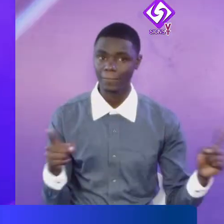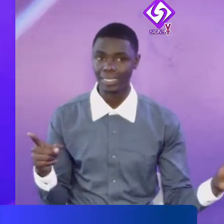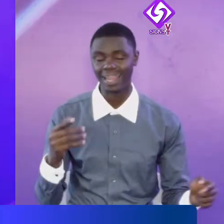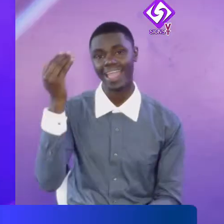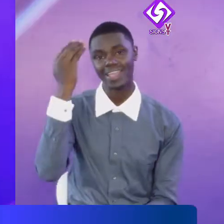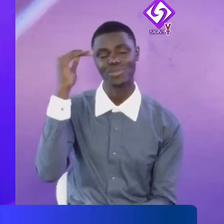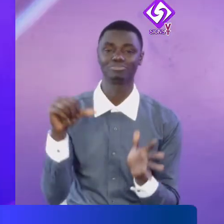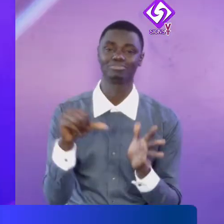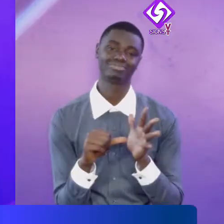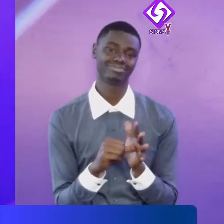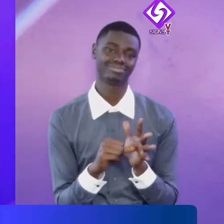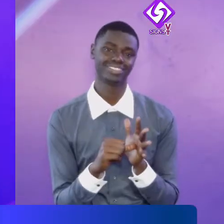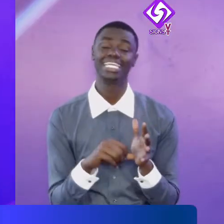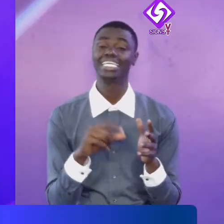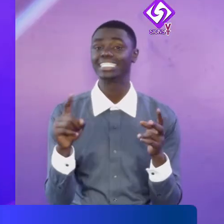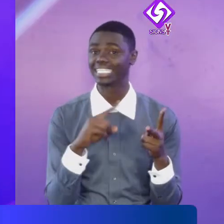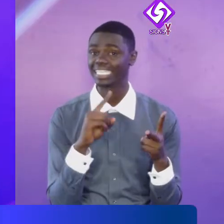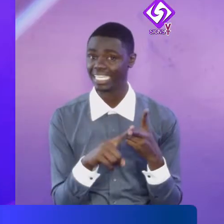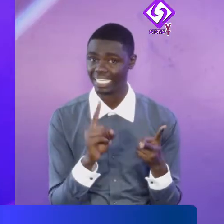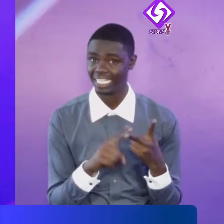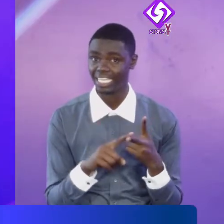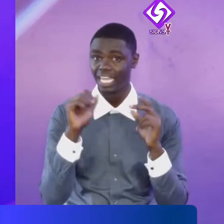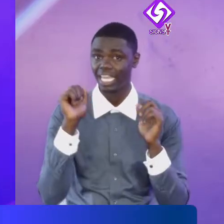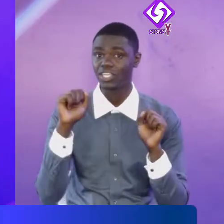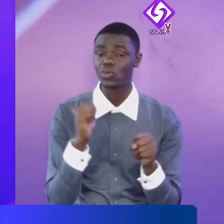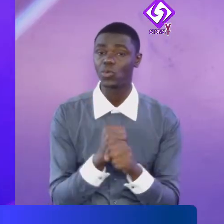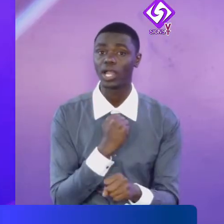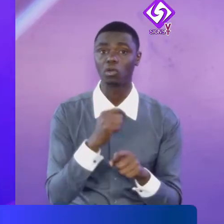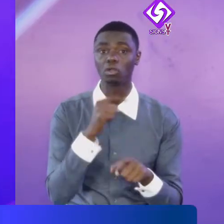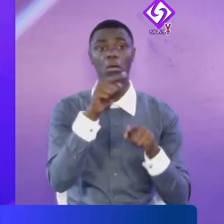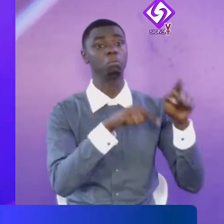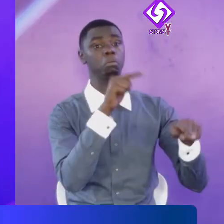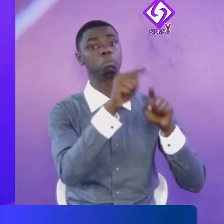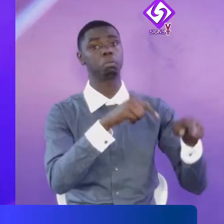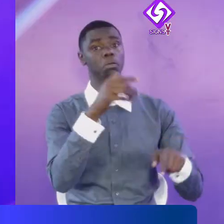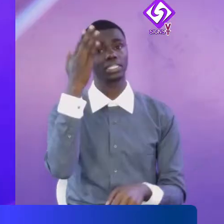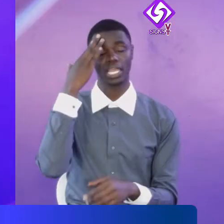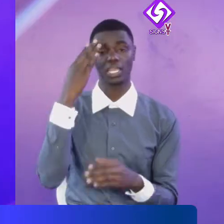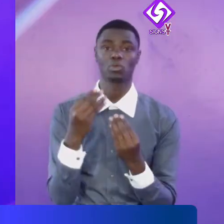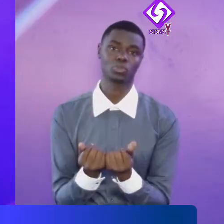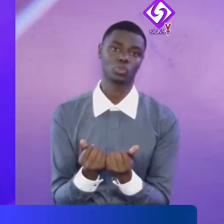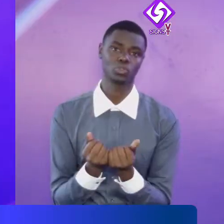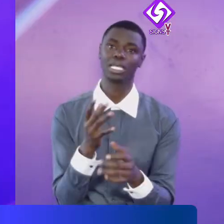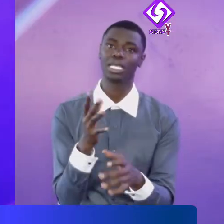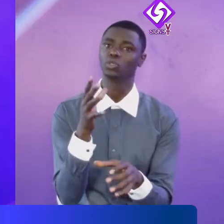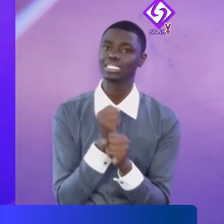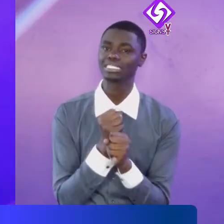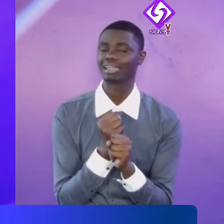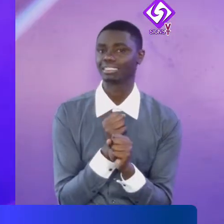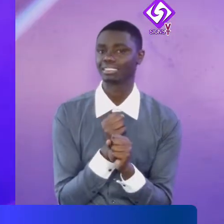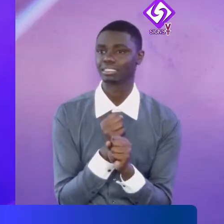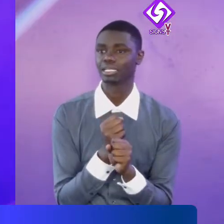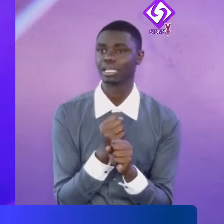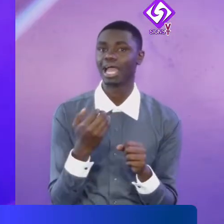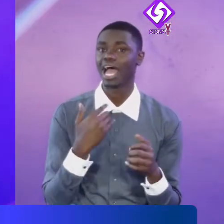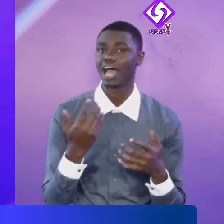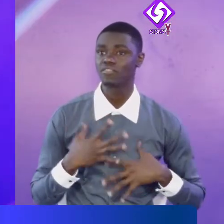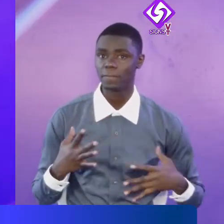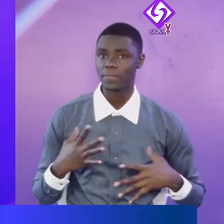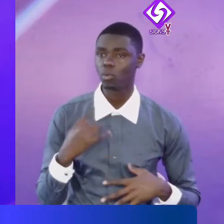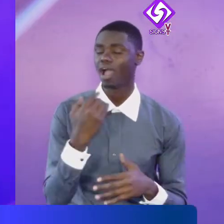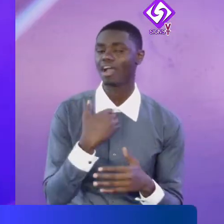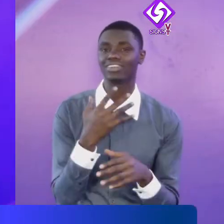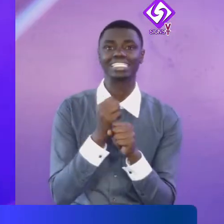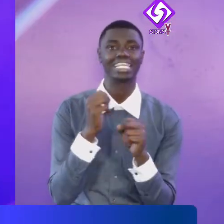problem. And secondly, at least you cannot fault me that I know the solution. So your trust is up to you. There are people that have trust